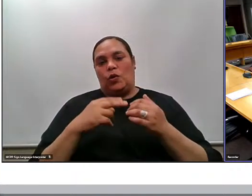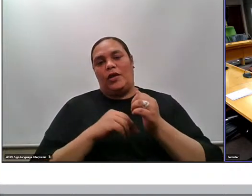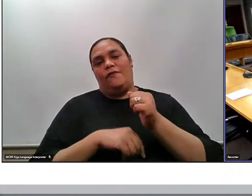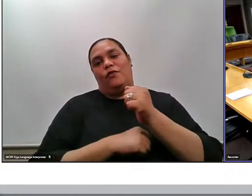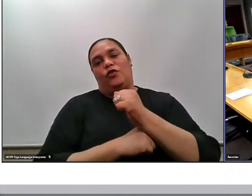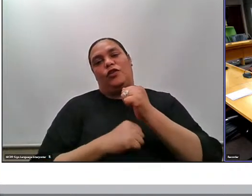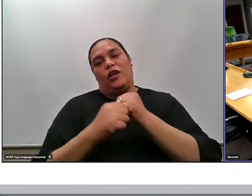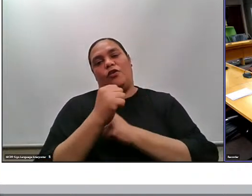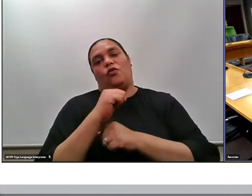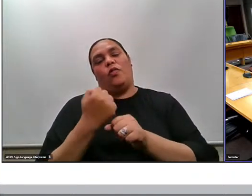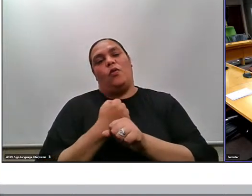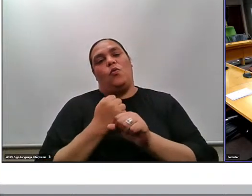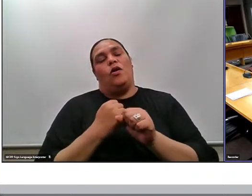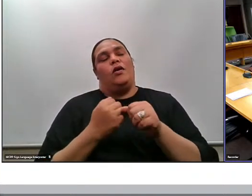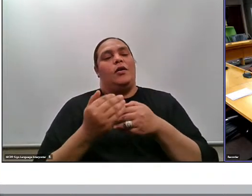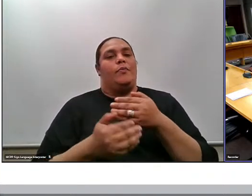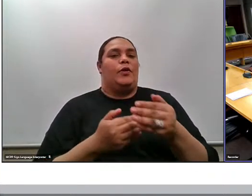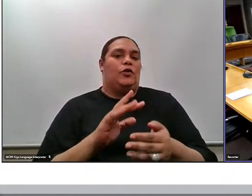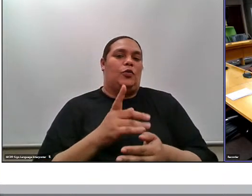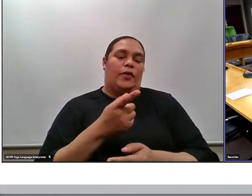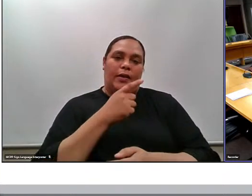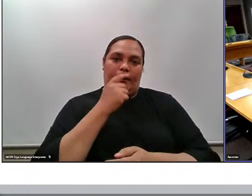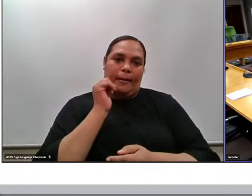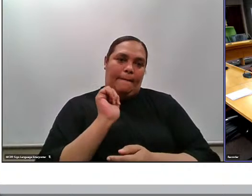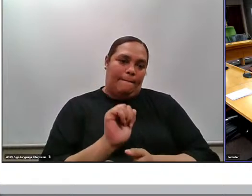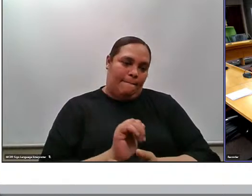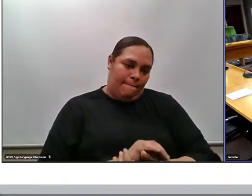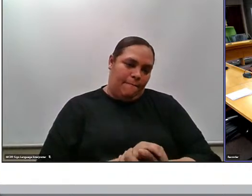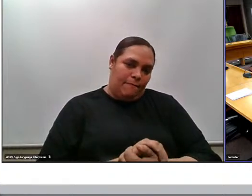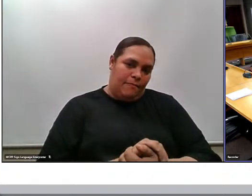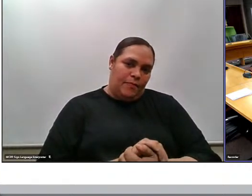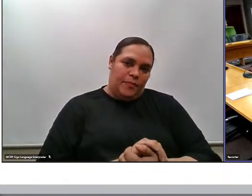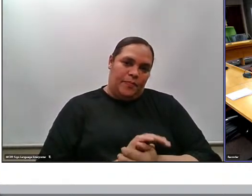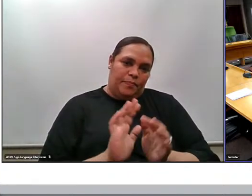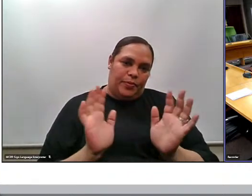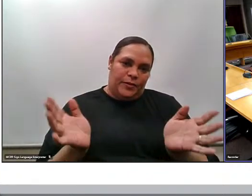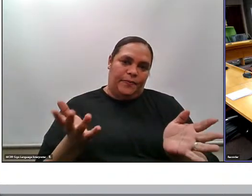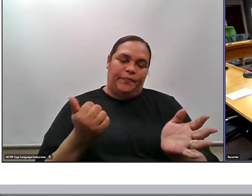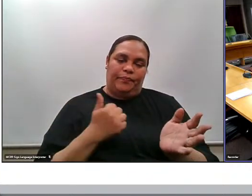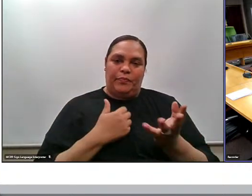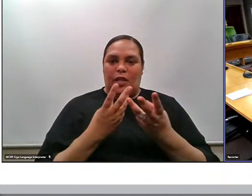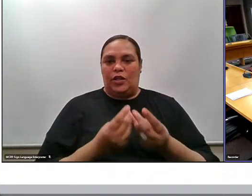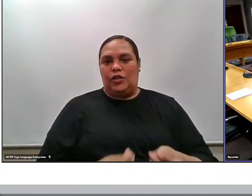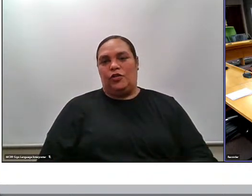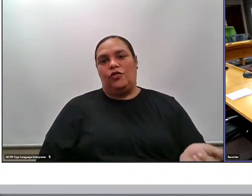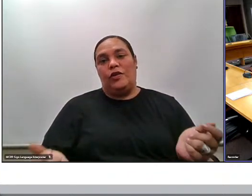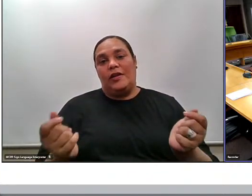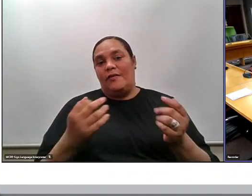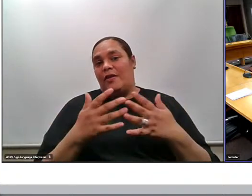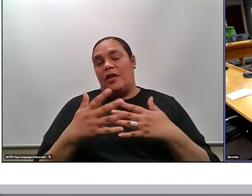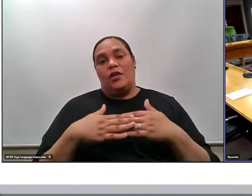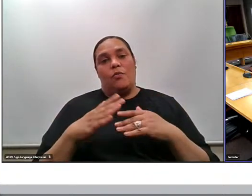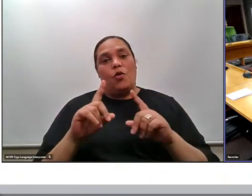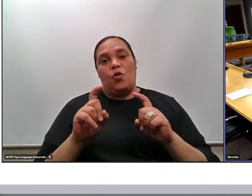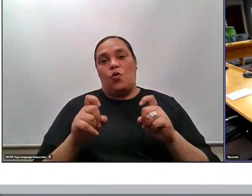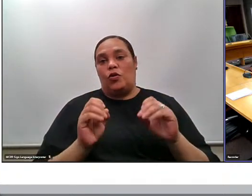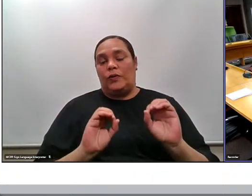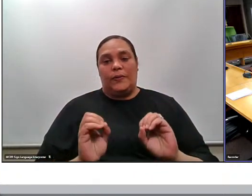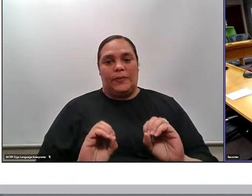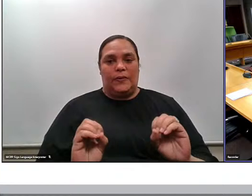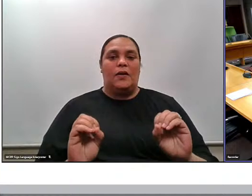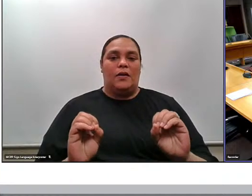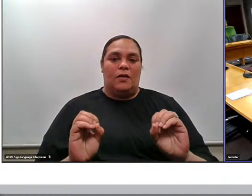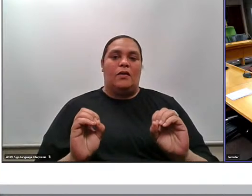the work in progress, I think they called it. Those would be my resolutions. If there aren't any further